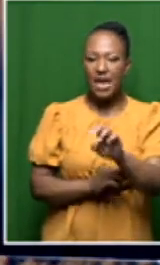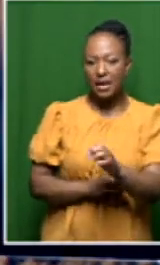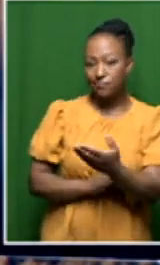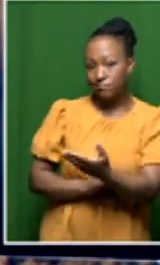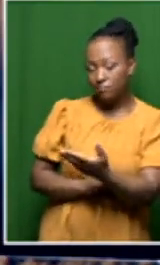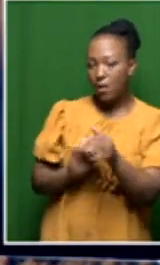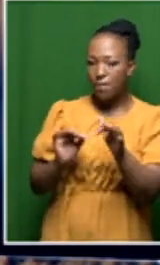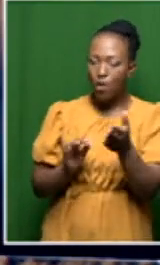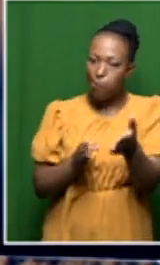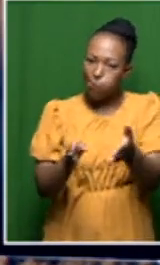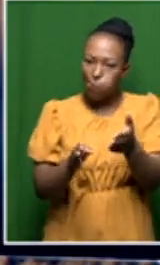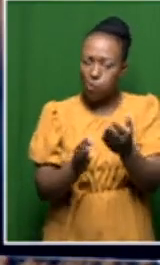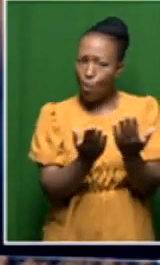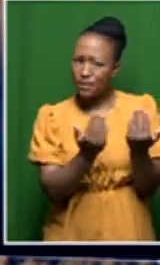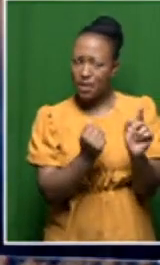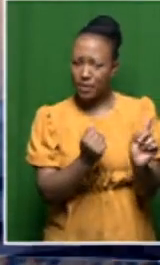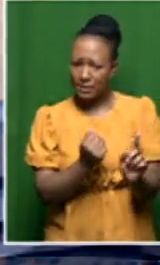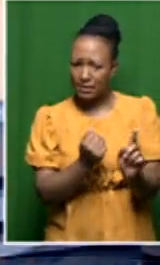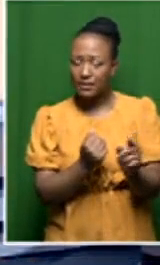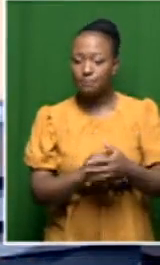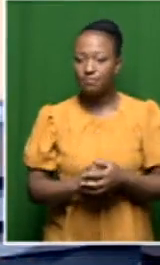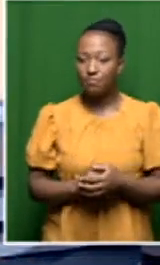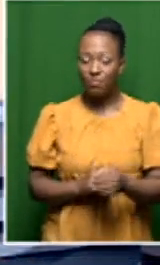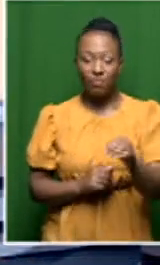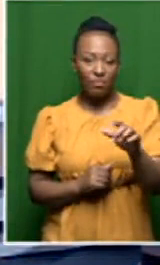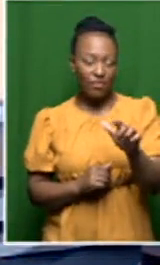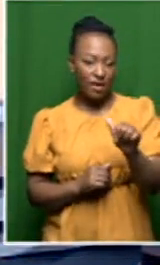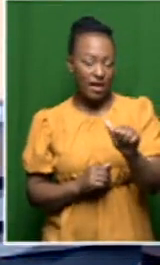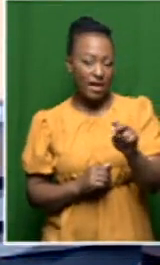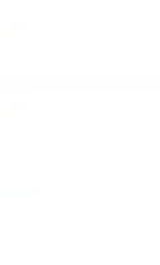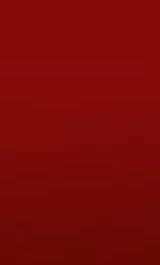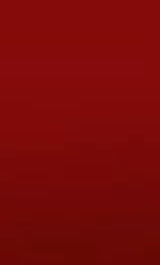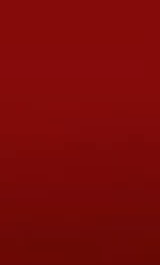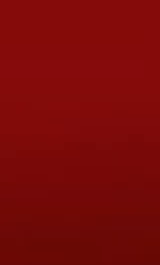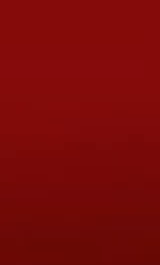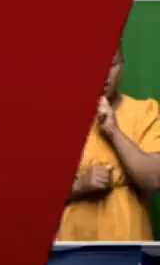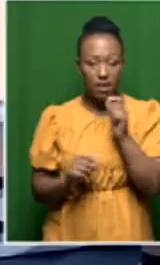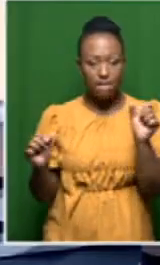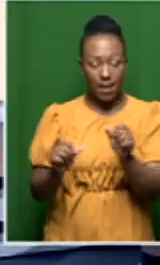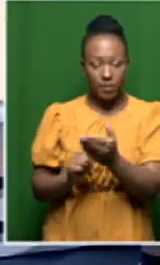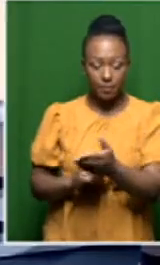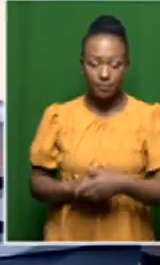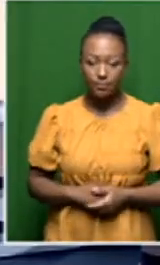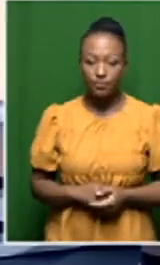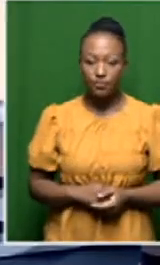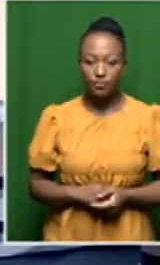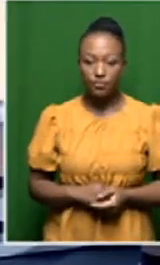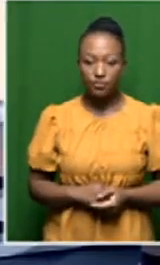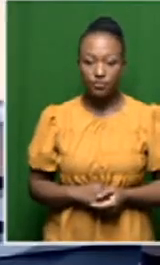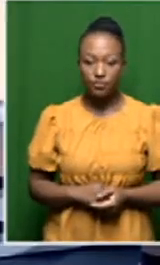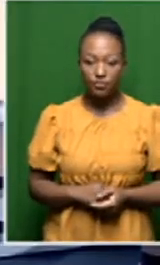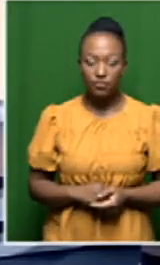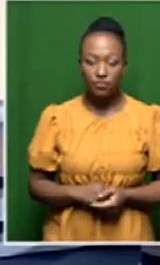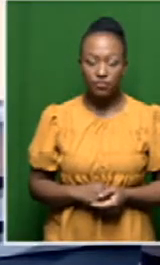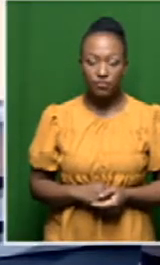be in attendance today what can be expected. Leanne, once more, good morning, and it's back to you in East London.